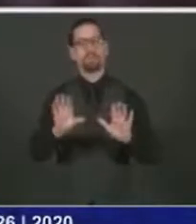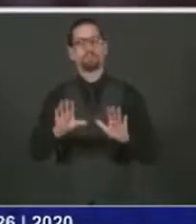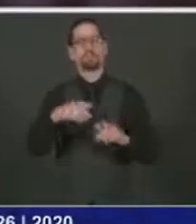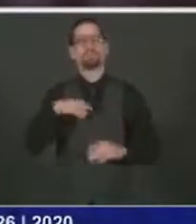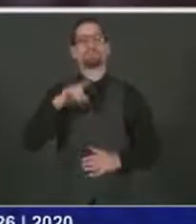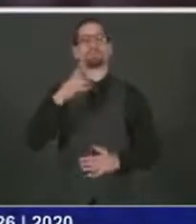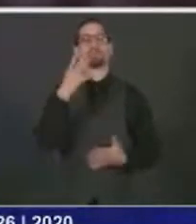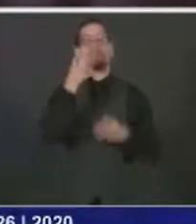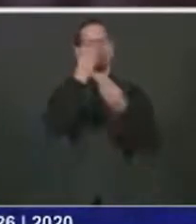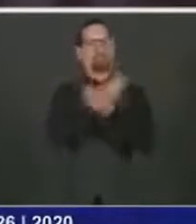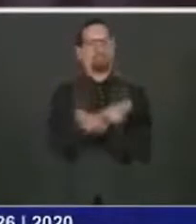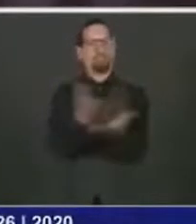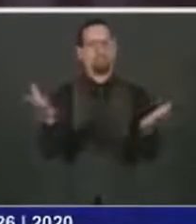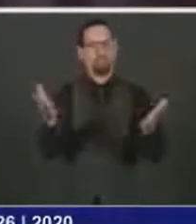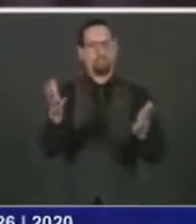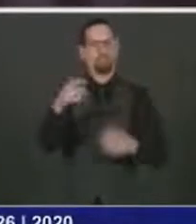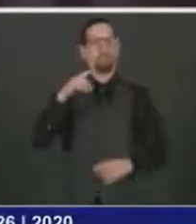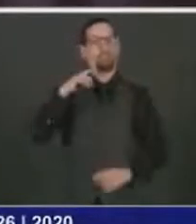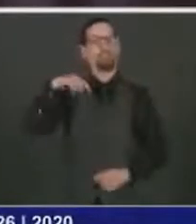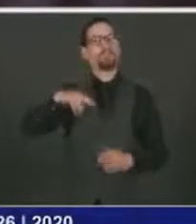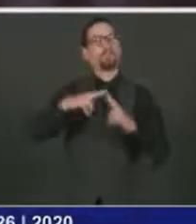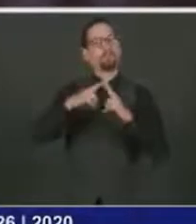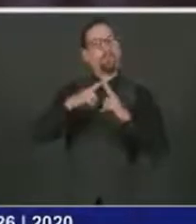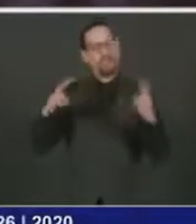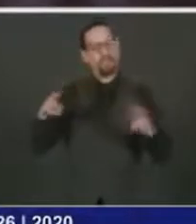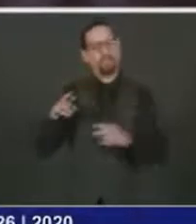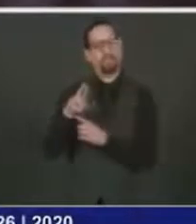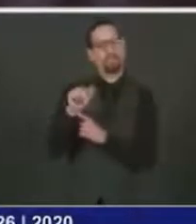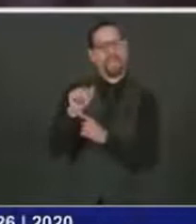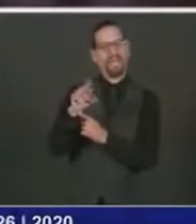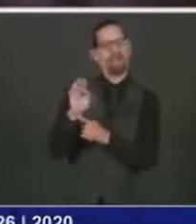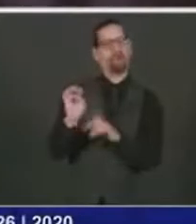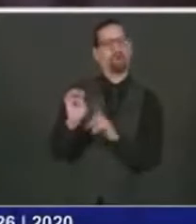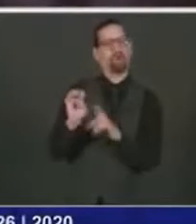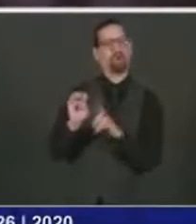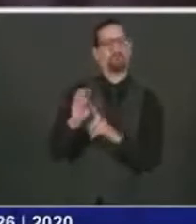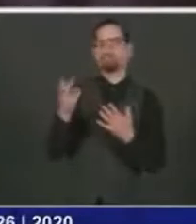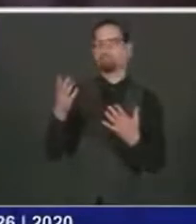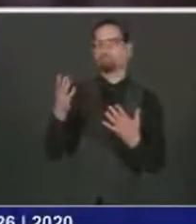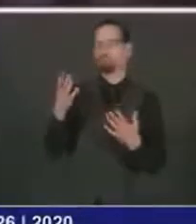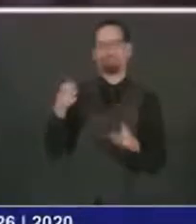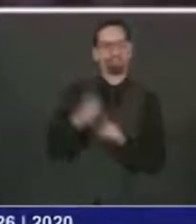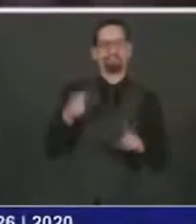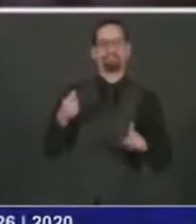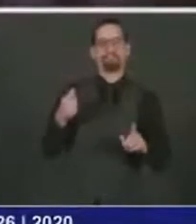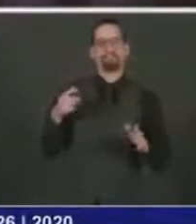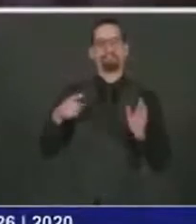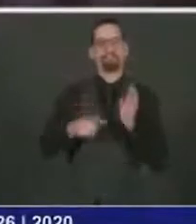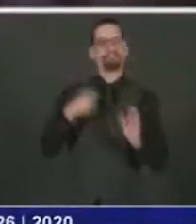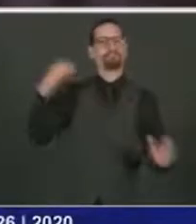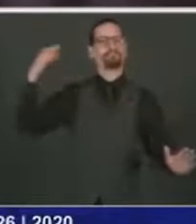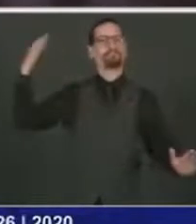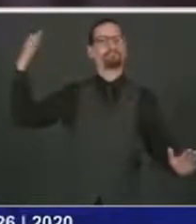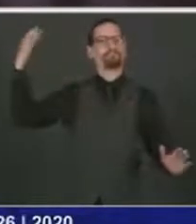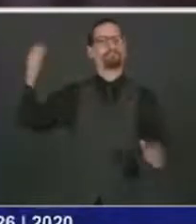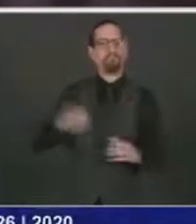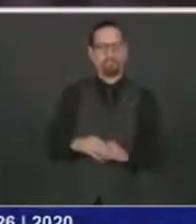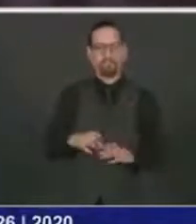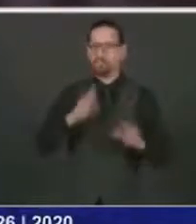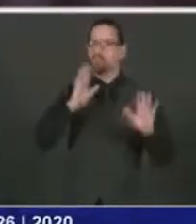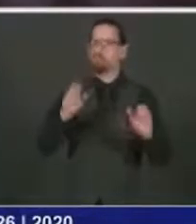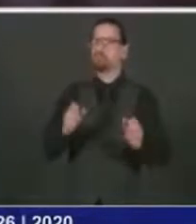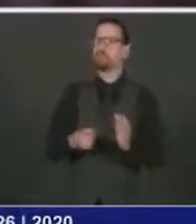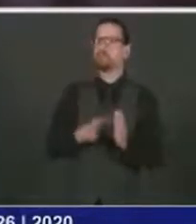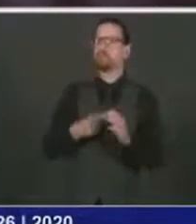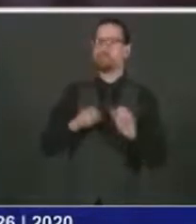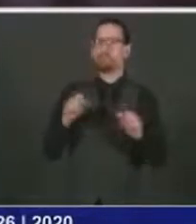about a rare condition. That's signaled by the fact that we discussed the possibility for it several weeks